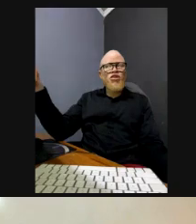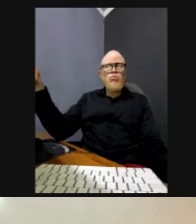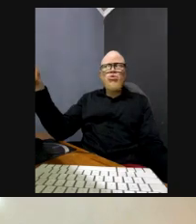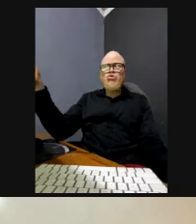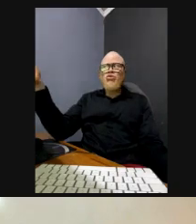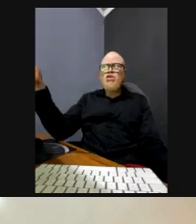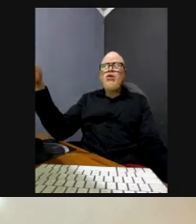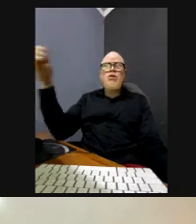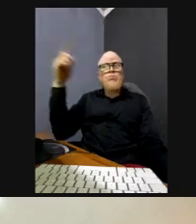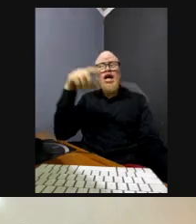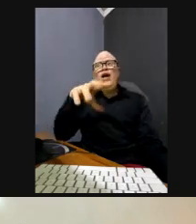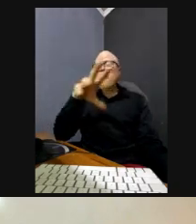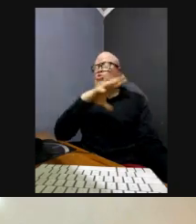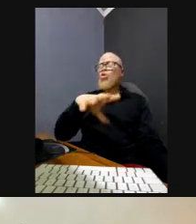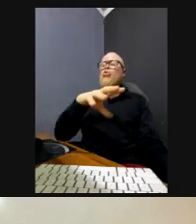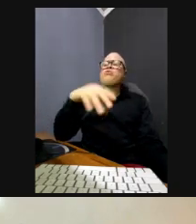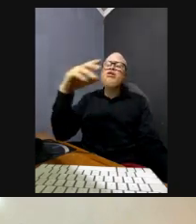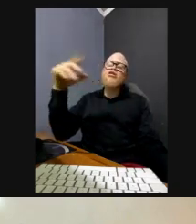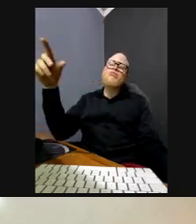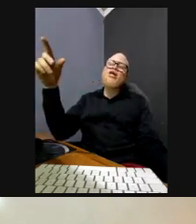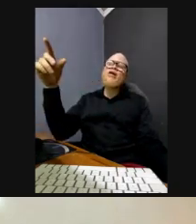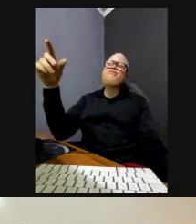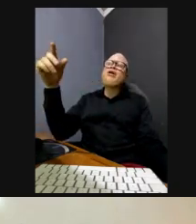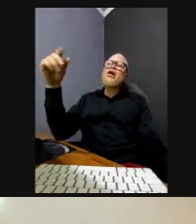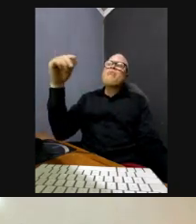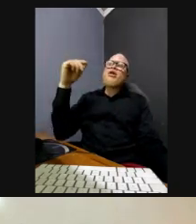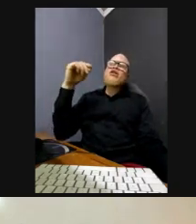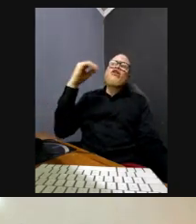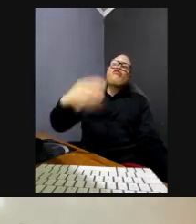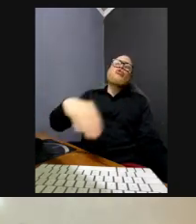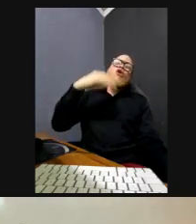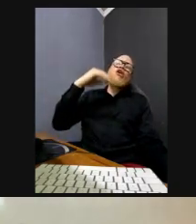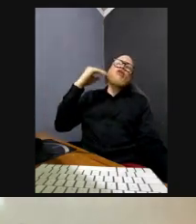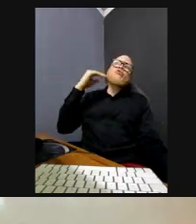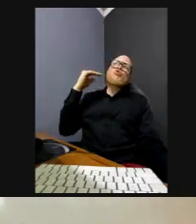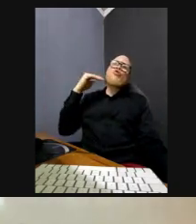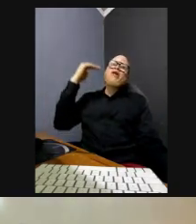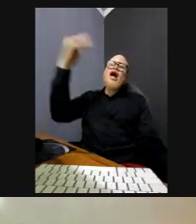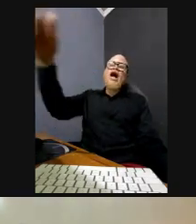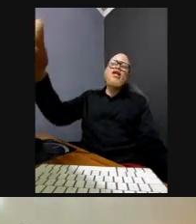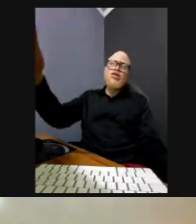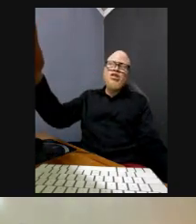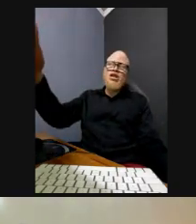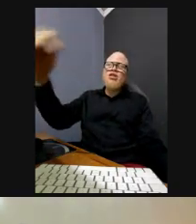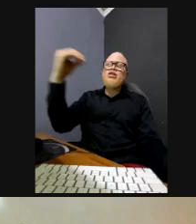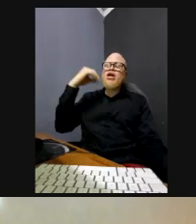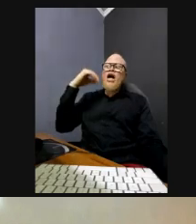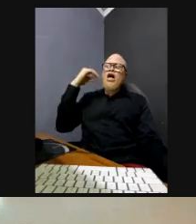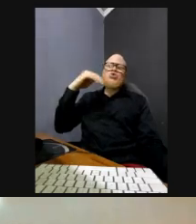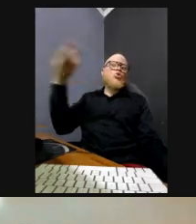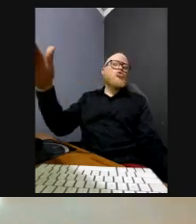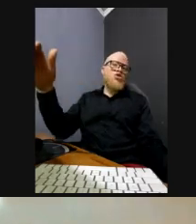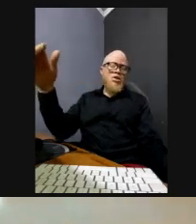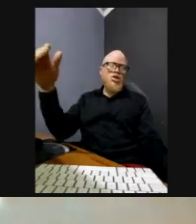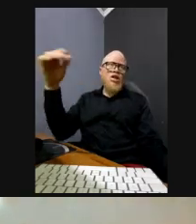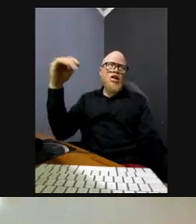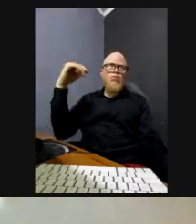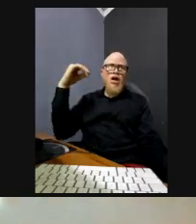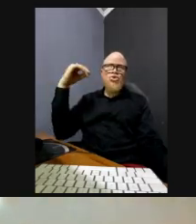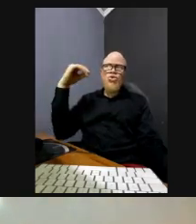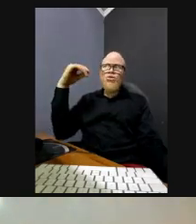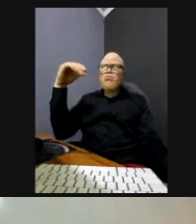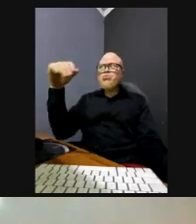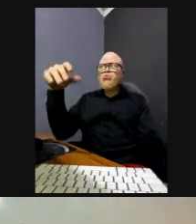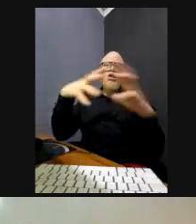with further sometimes, not always, but sometimes. But if you are able to go behind the scenes and talk to this